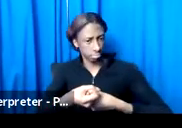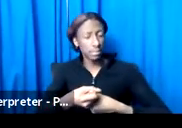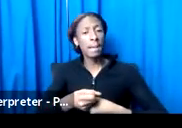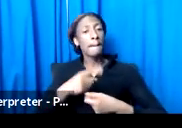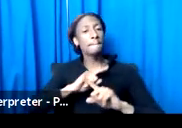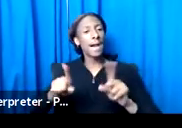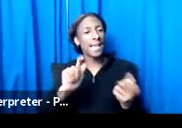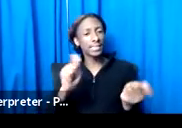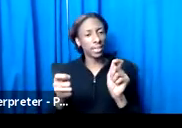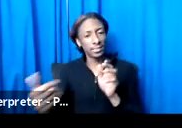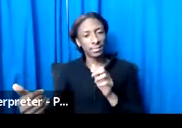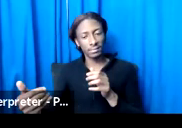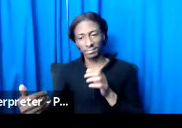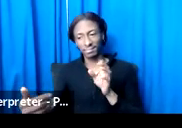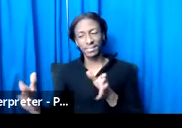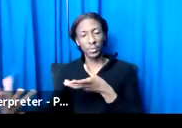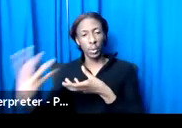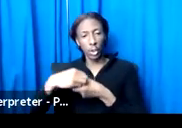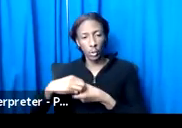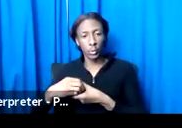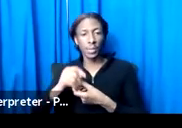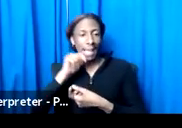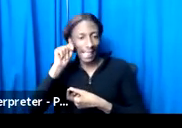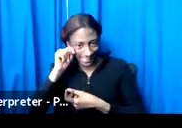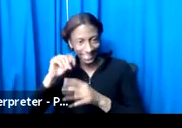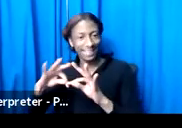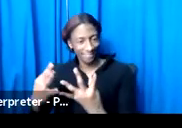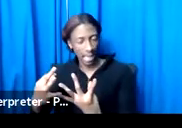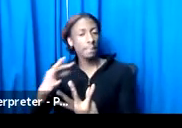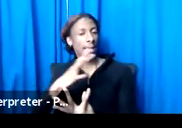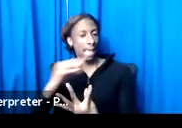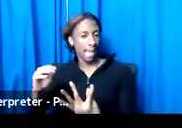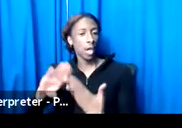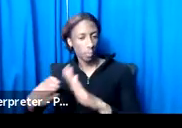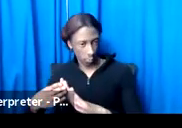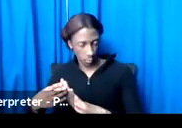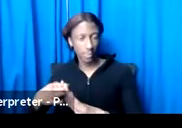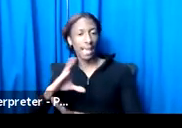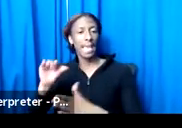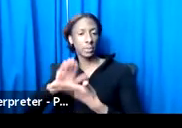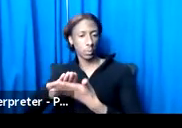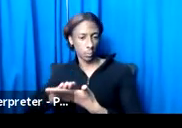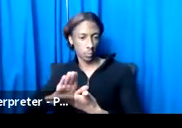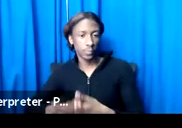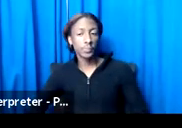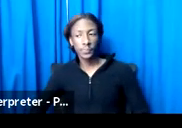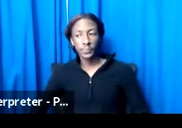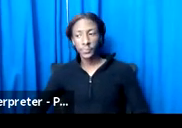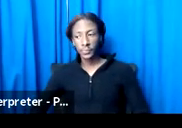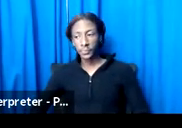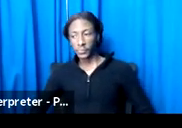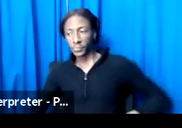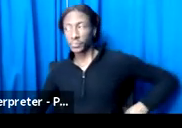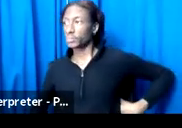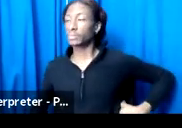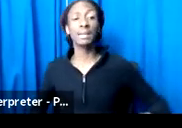to include adolescents, their families, as well as the communities they live in and the schools they attend. Some